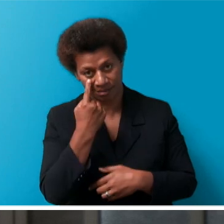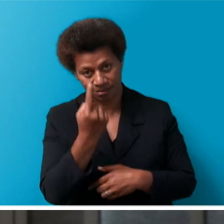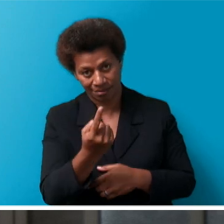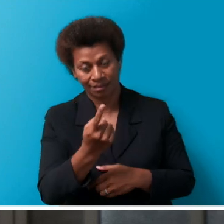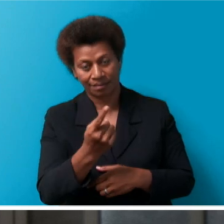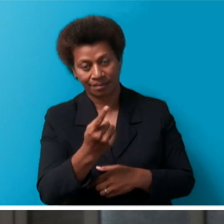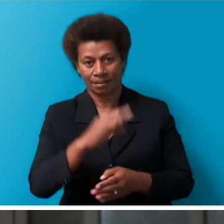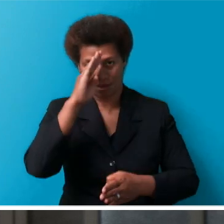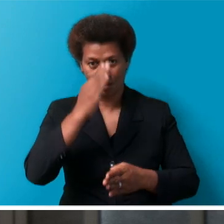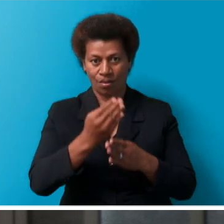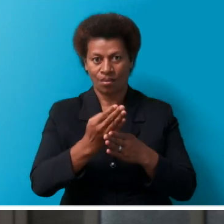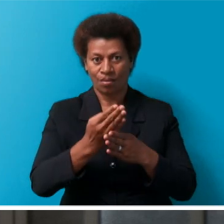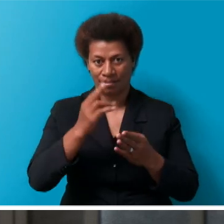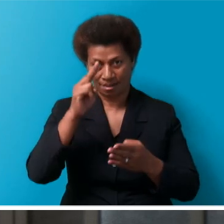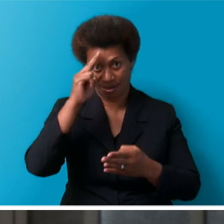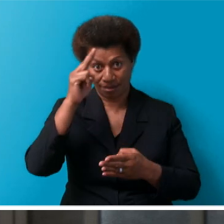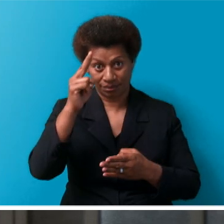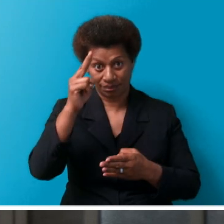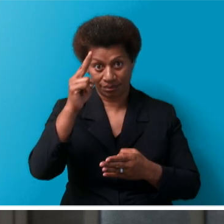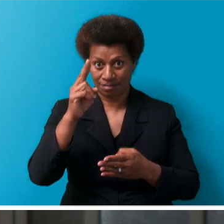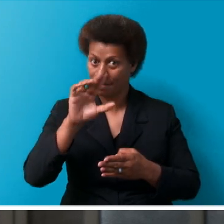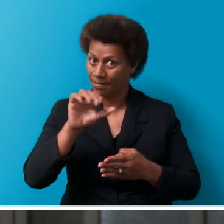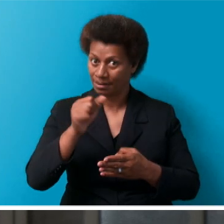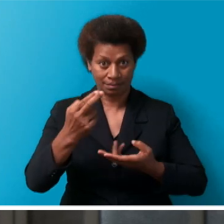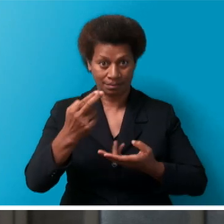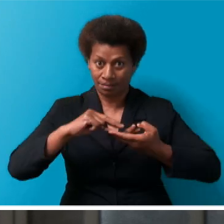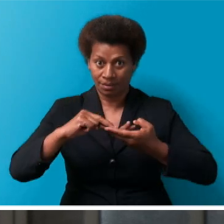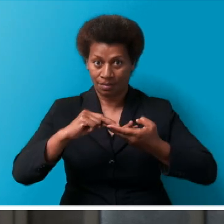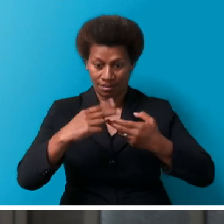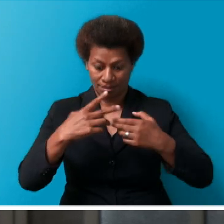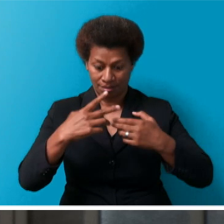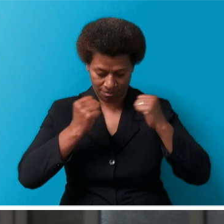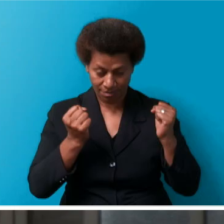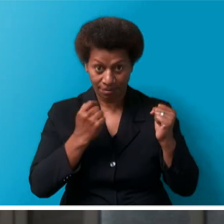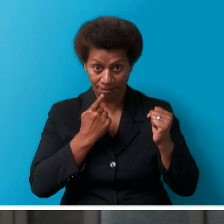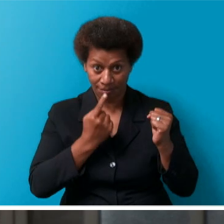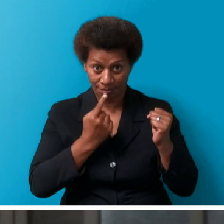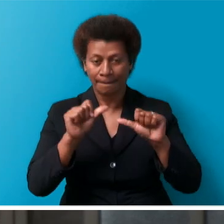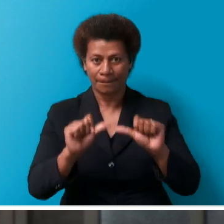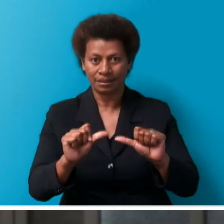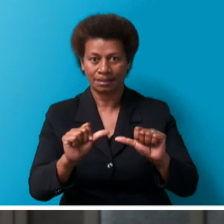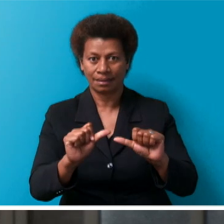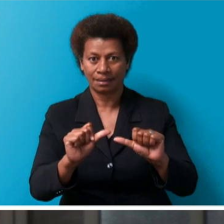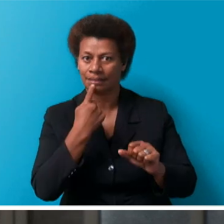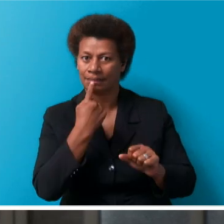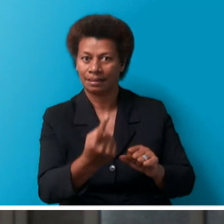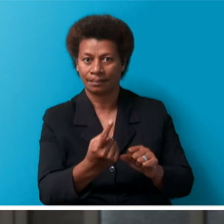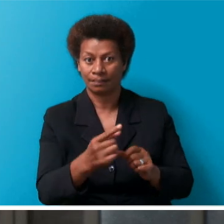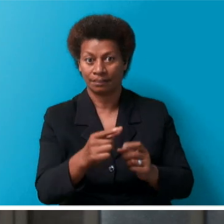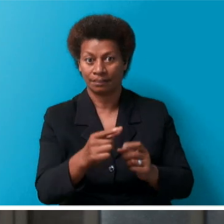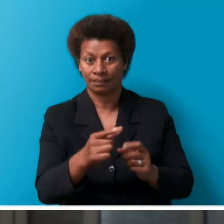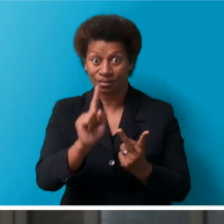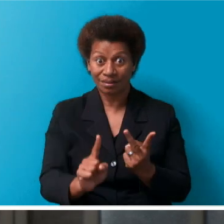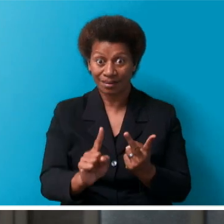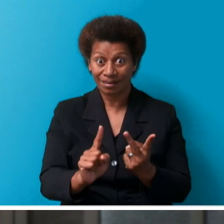the nation will reflect on the message of unity given to us in His Excellency's address. The choice we make today will